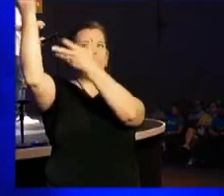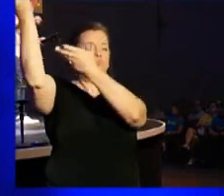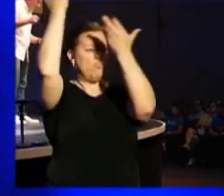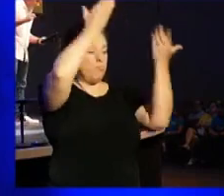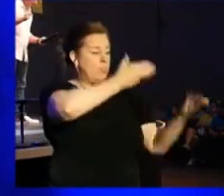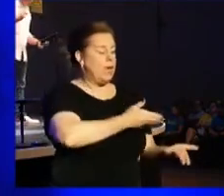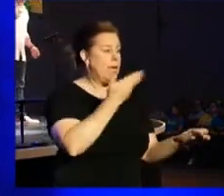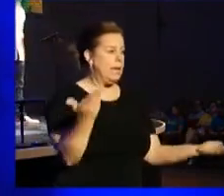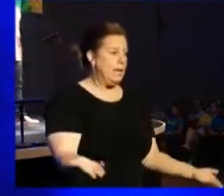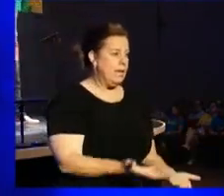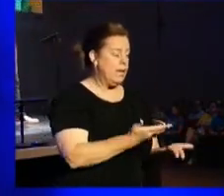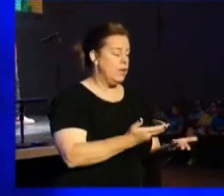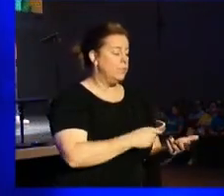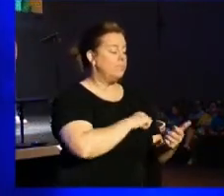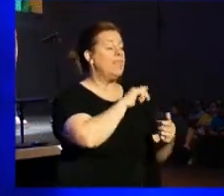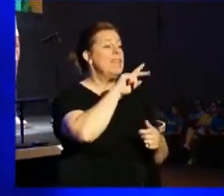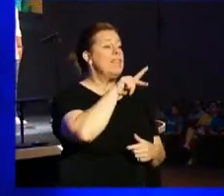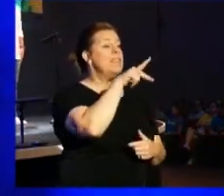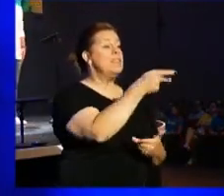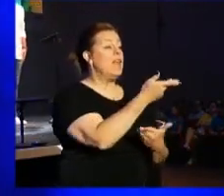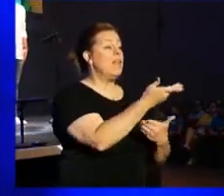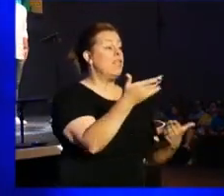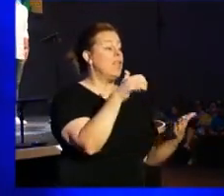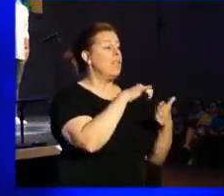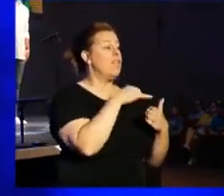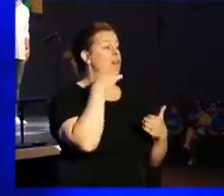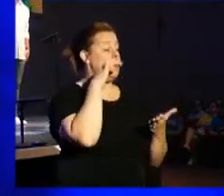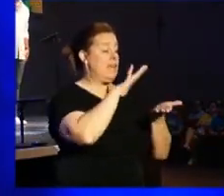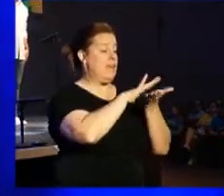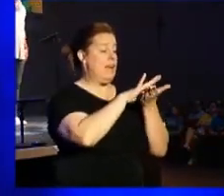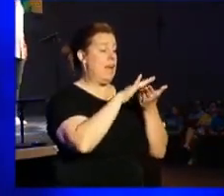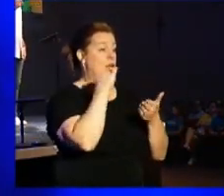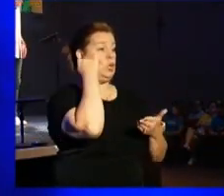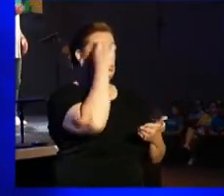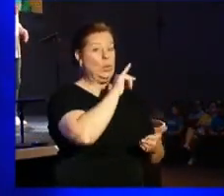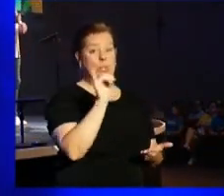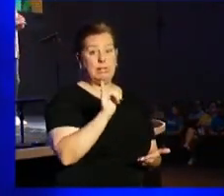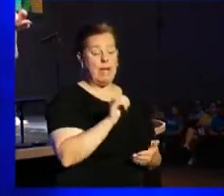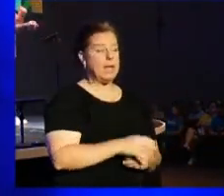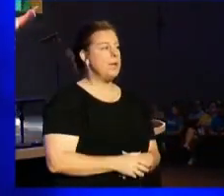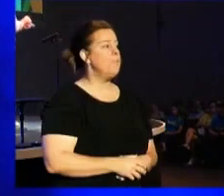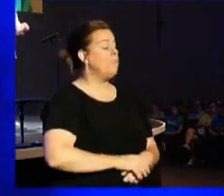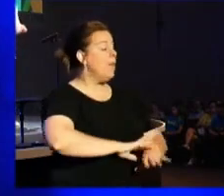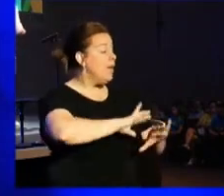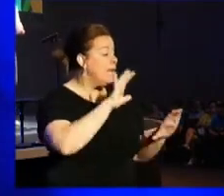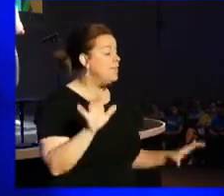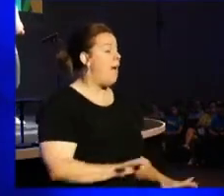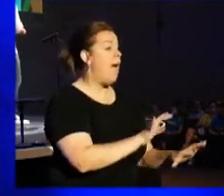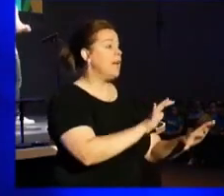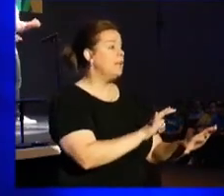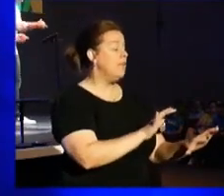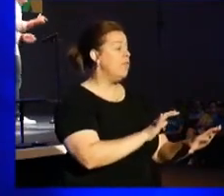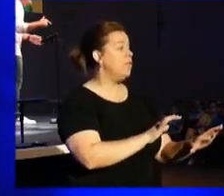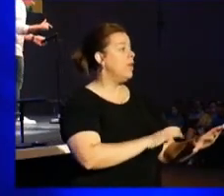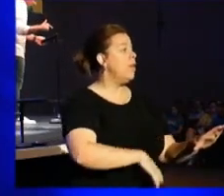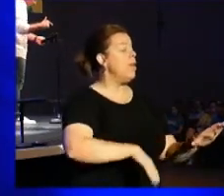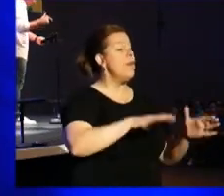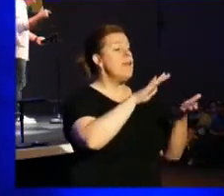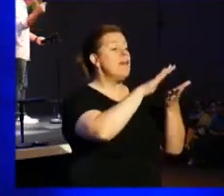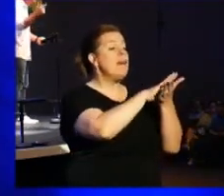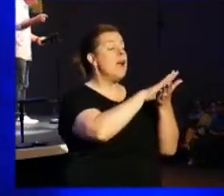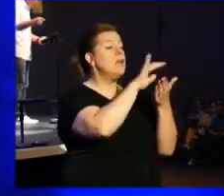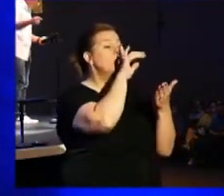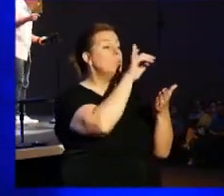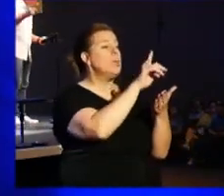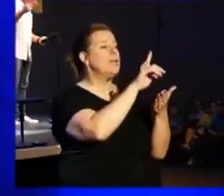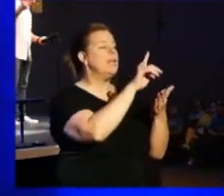The second thing kindness looks like, in addition to being proactive and not reactive, kindness is